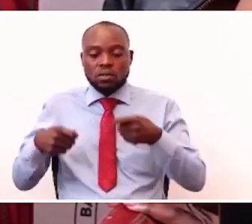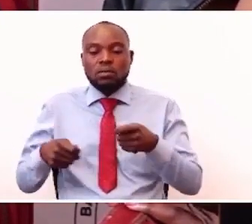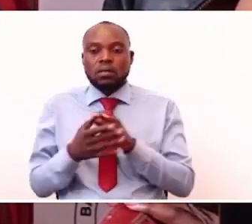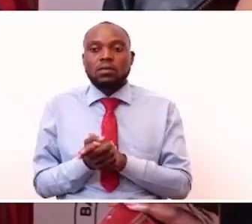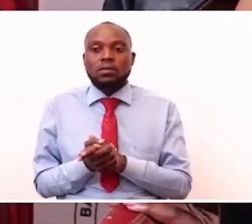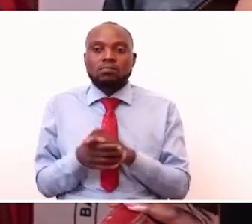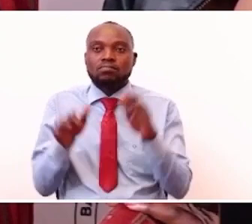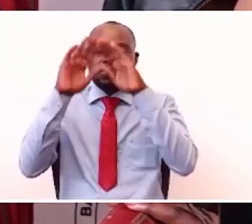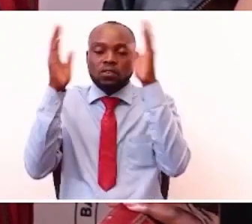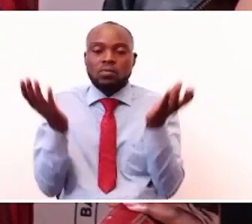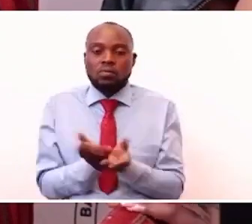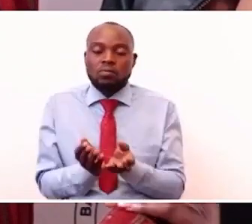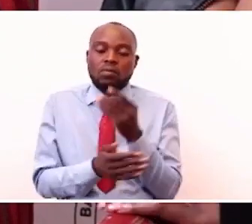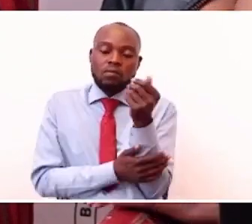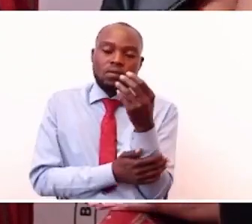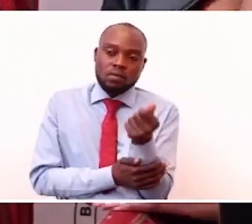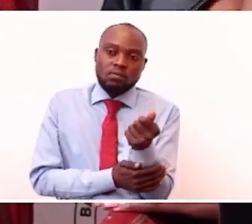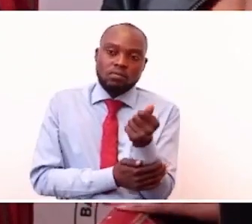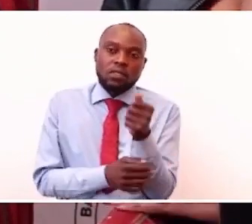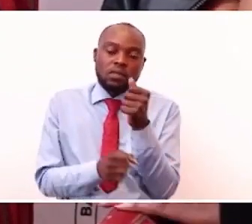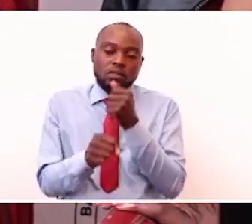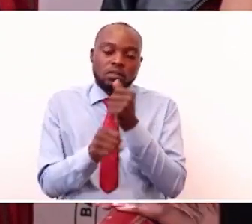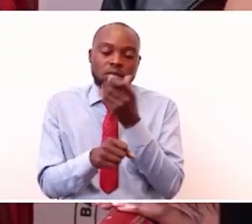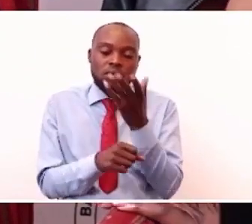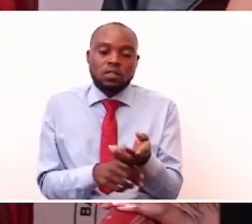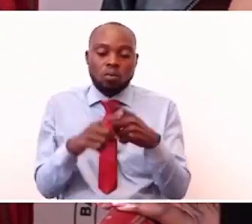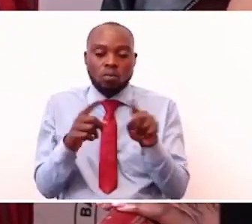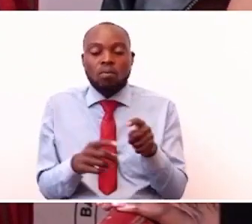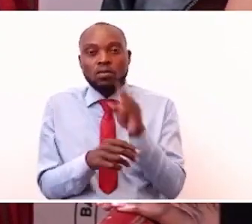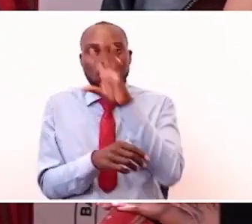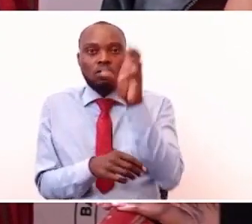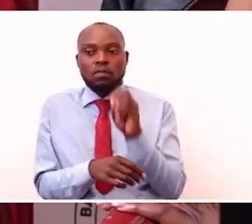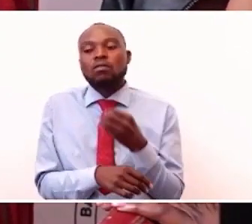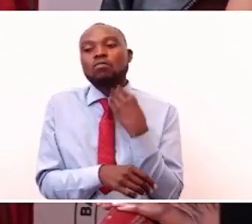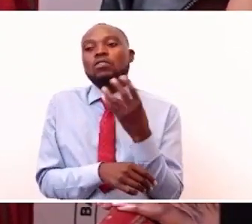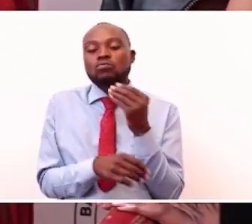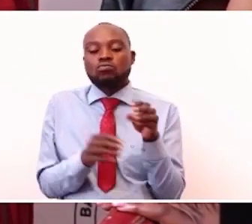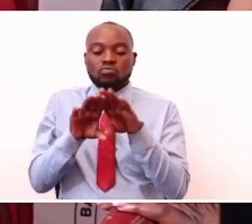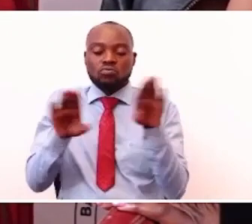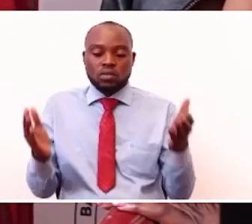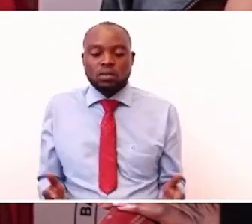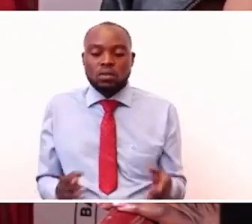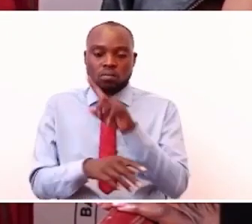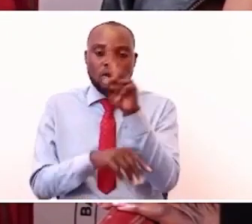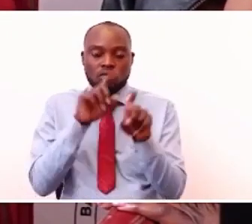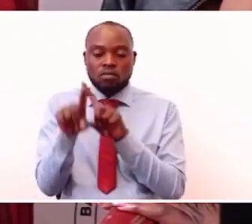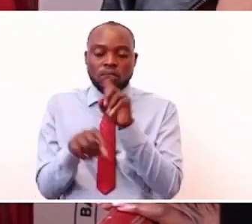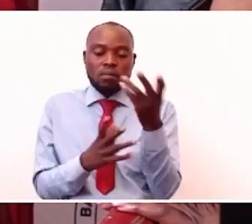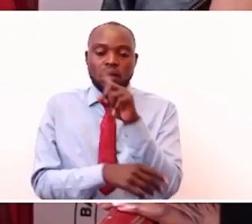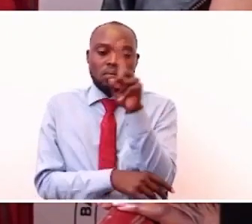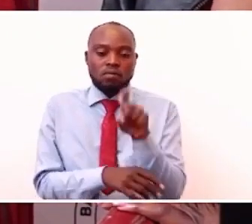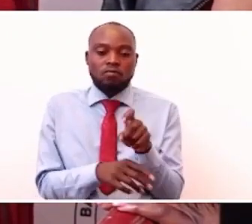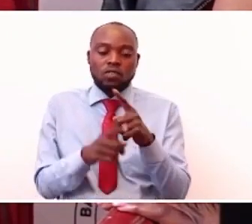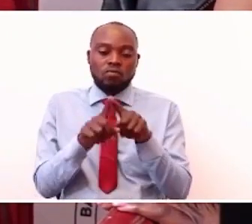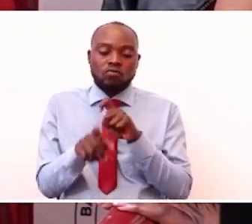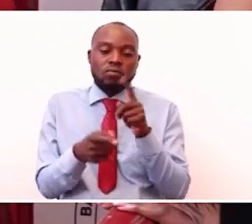global financial architecture. And Africa's voice on the table is very important. So the question that was asked by the colleague, which I don't